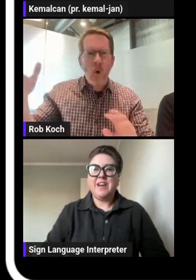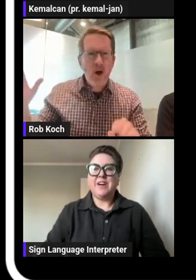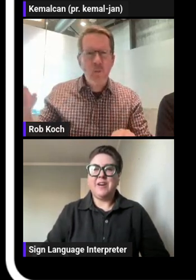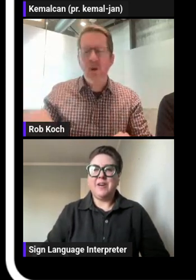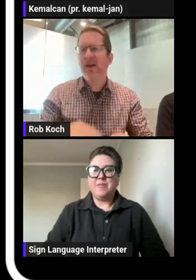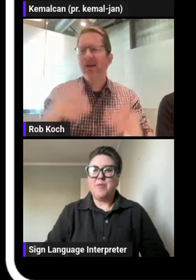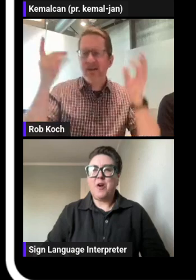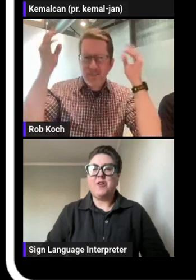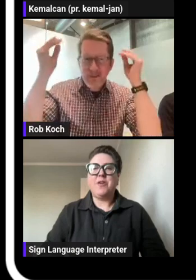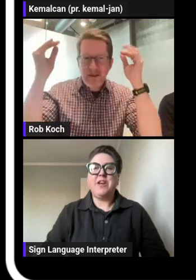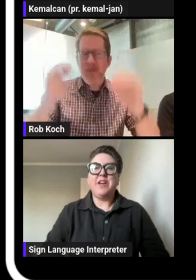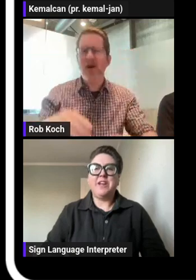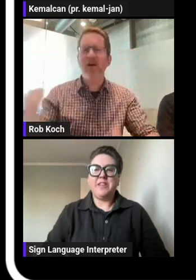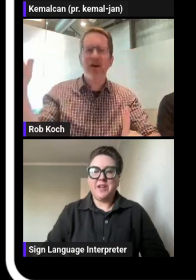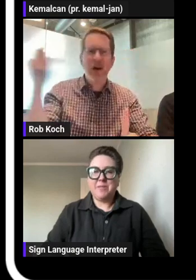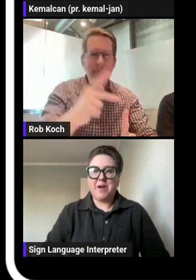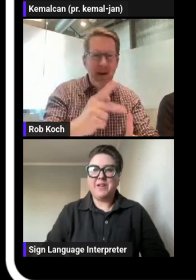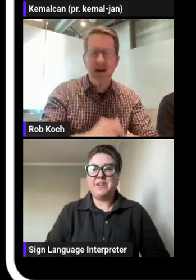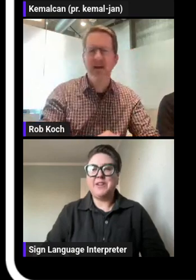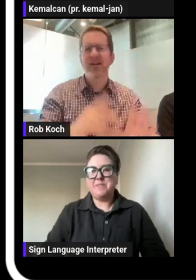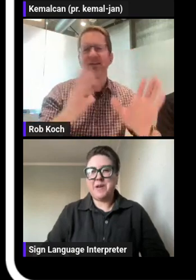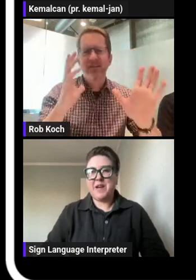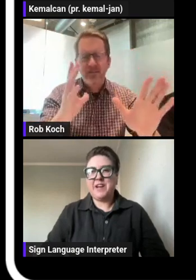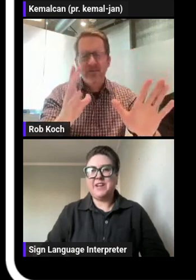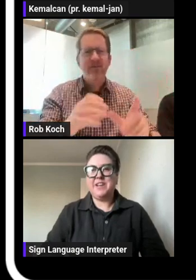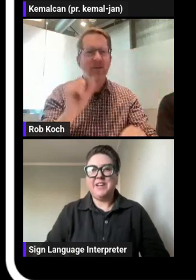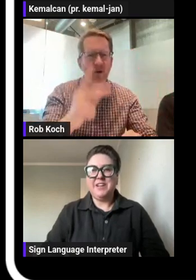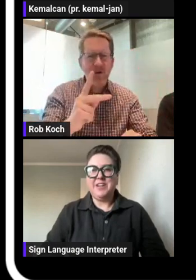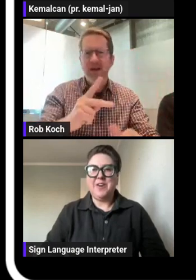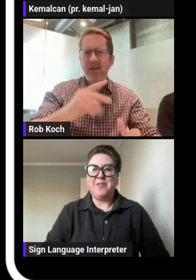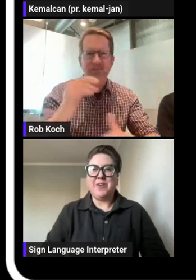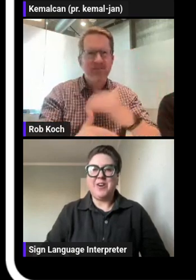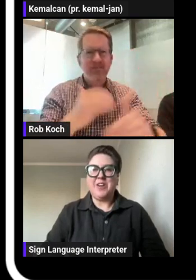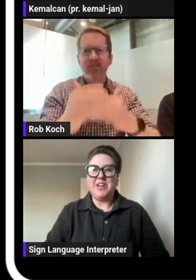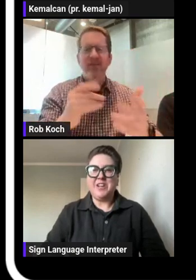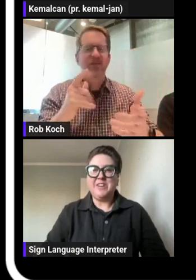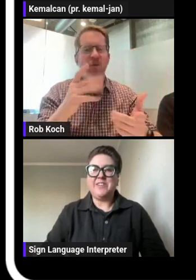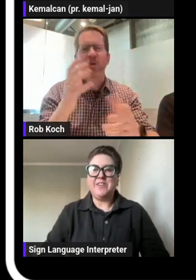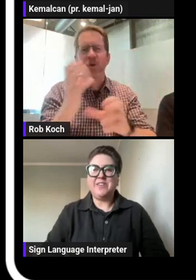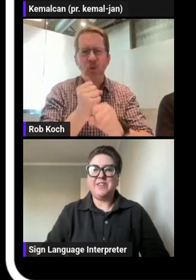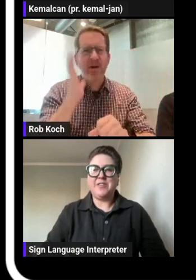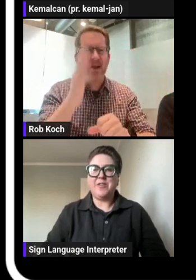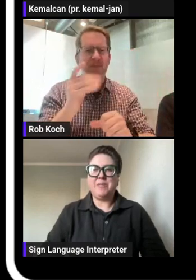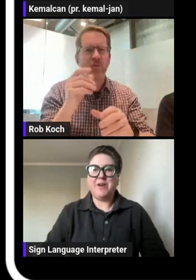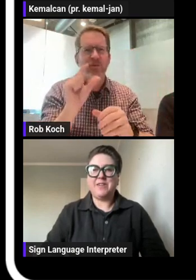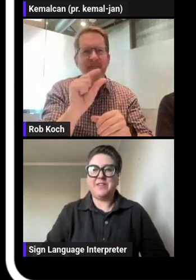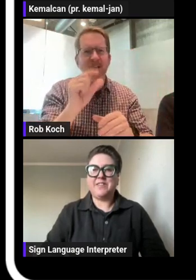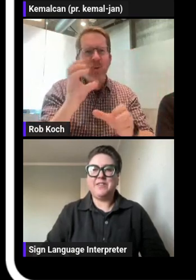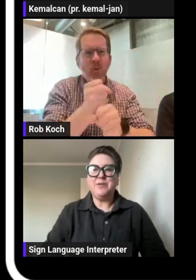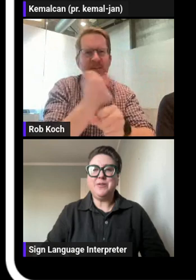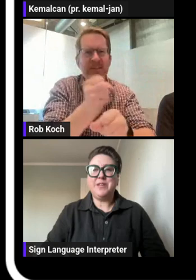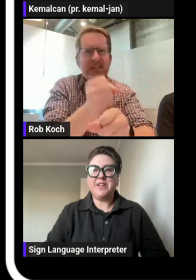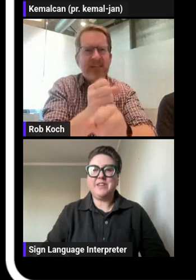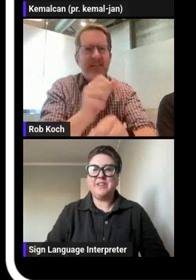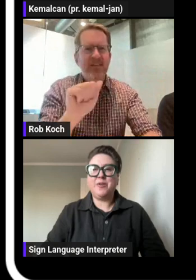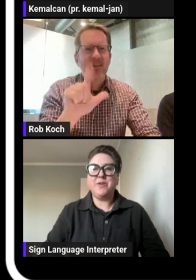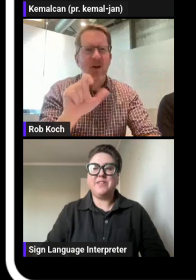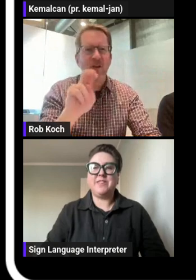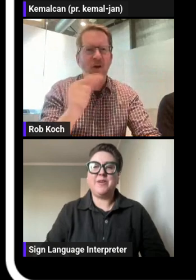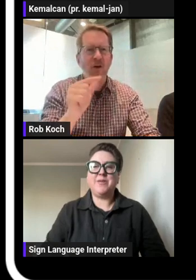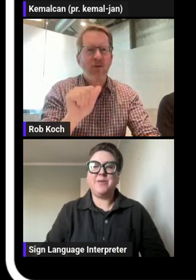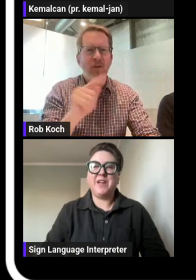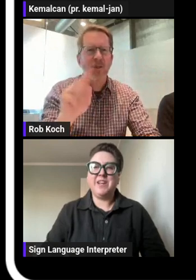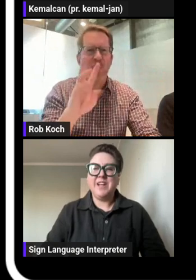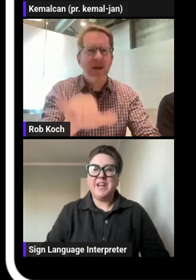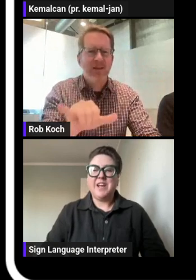iterate, walk away, think about it, come back, work on it. And so it's all a process. You will get little